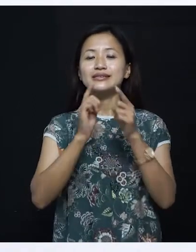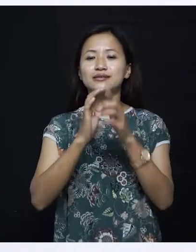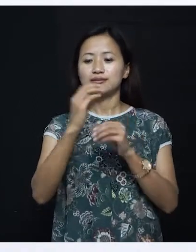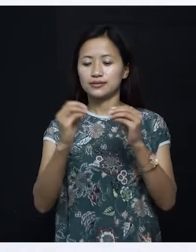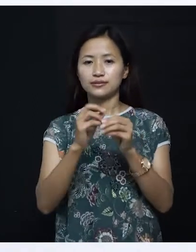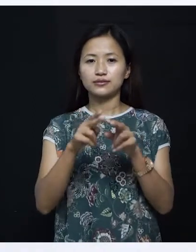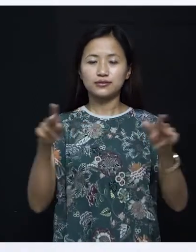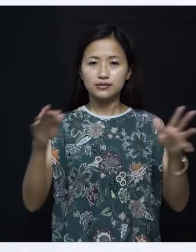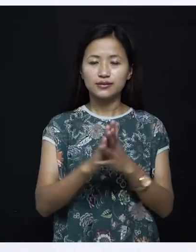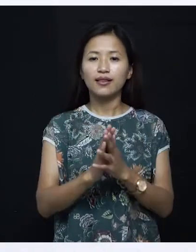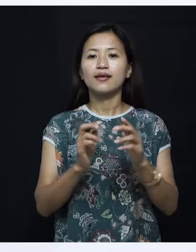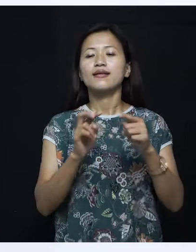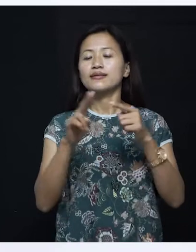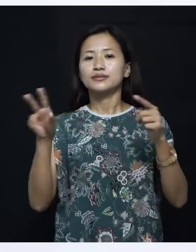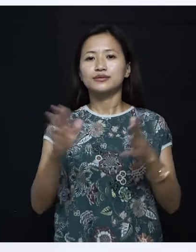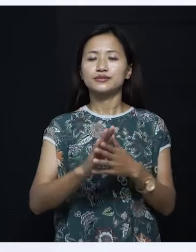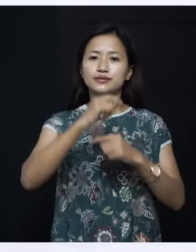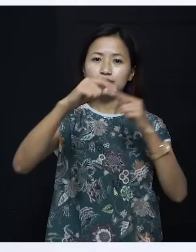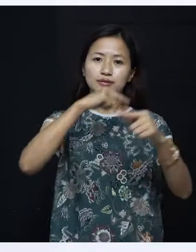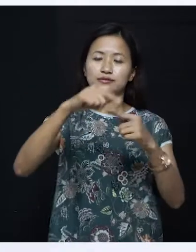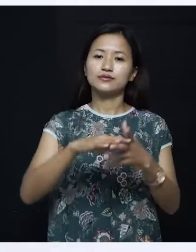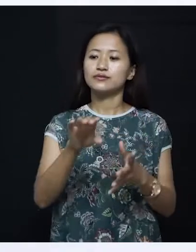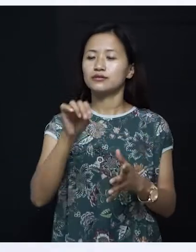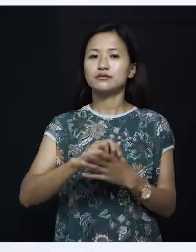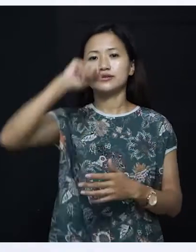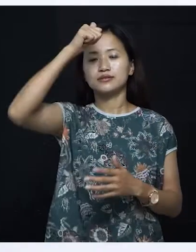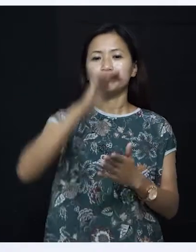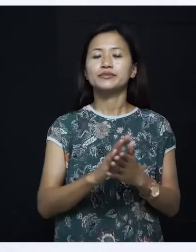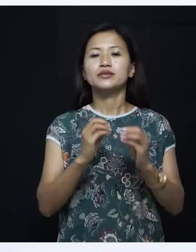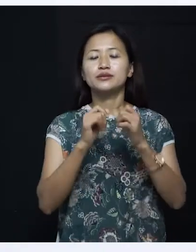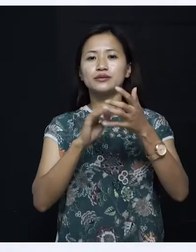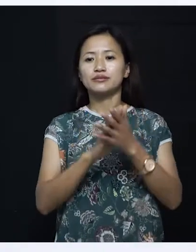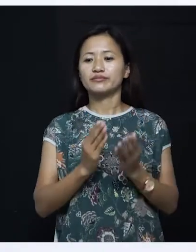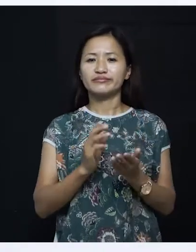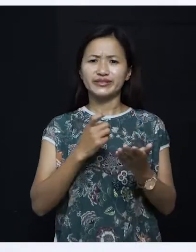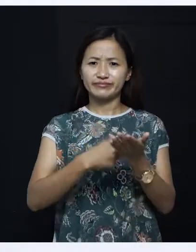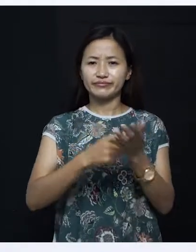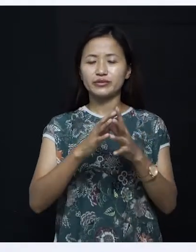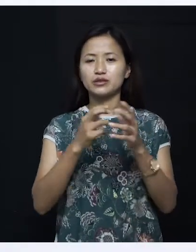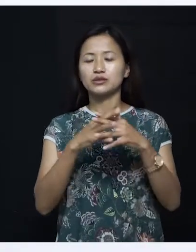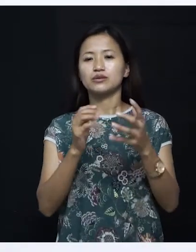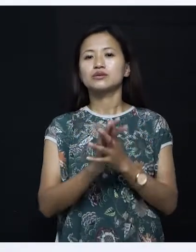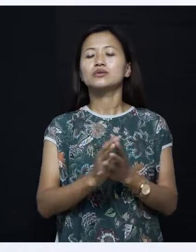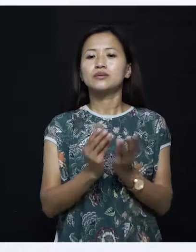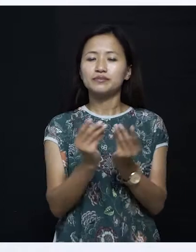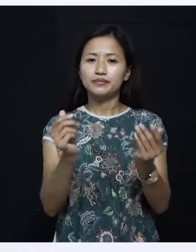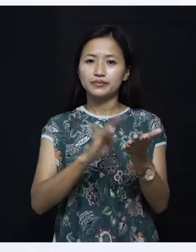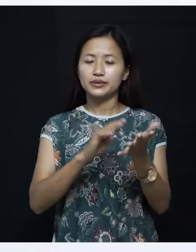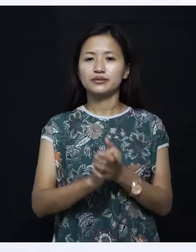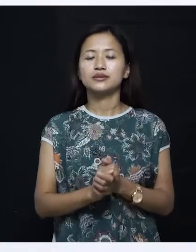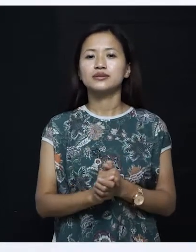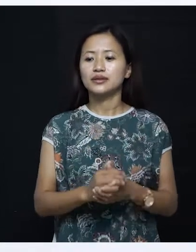about the different types of industries that are found in India basing on their raw materials. Then ownership, all those